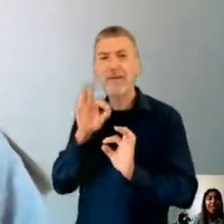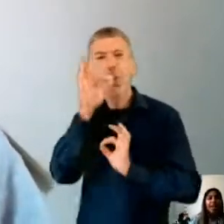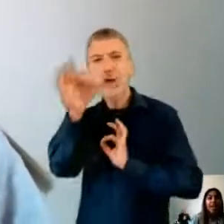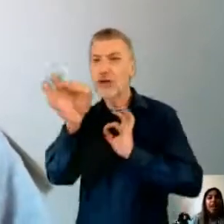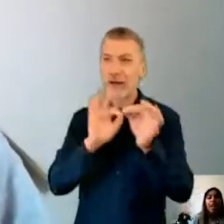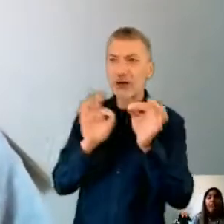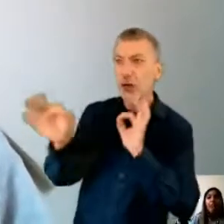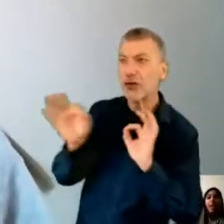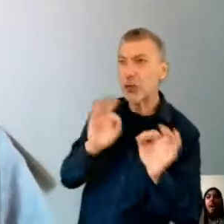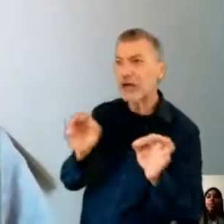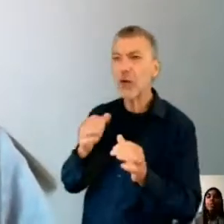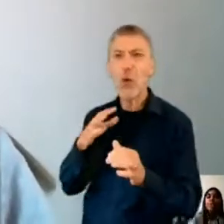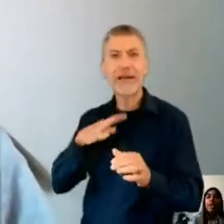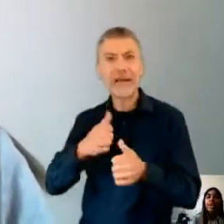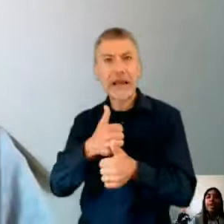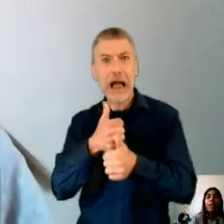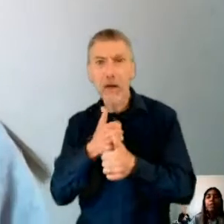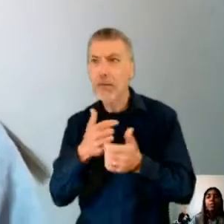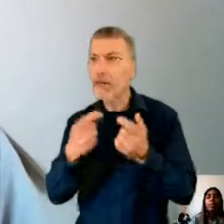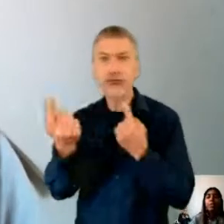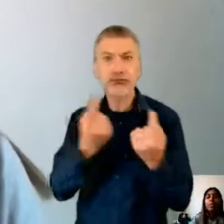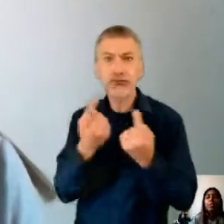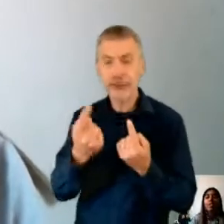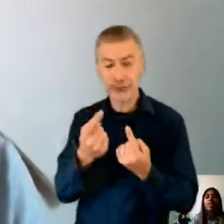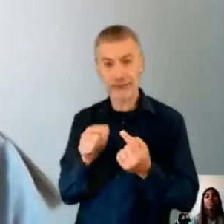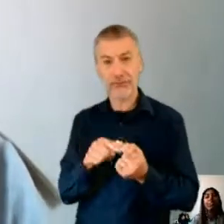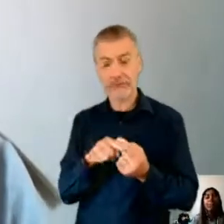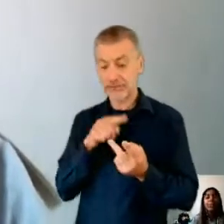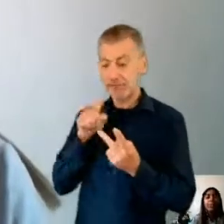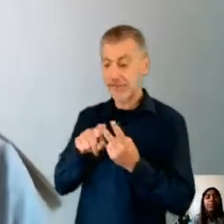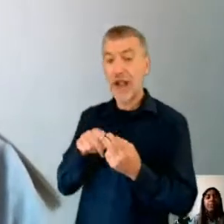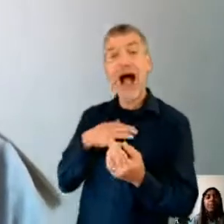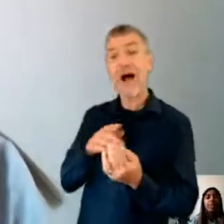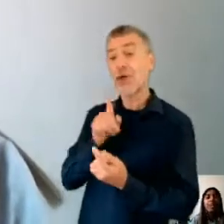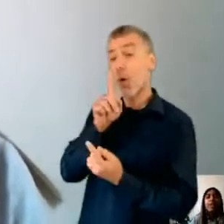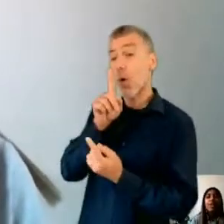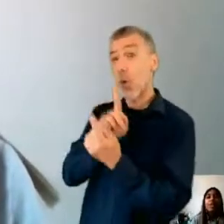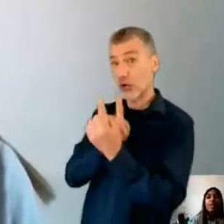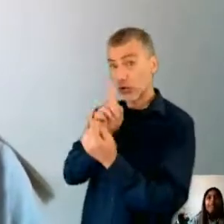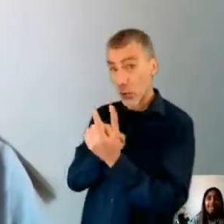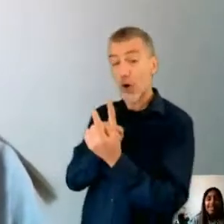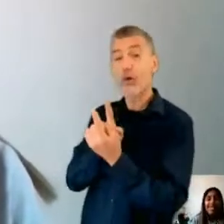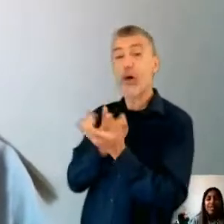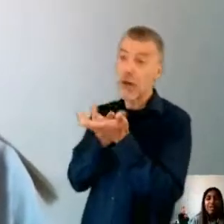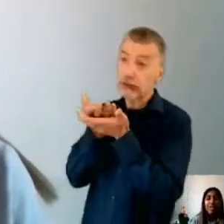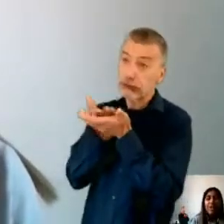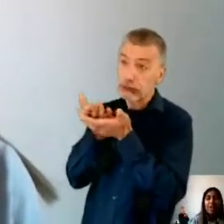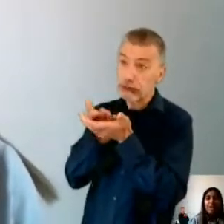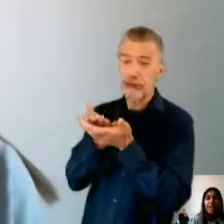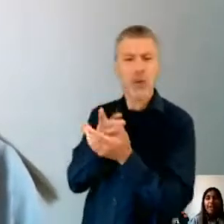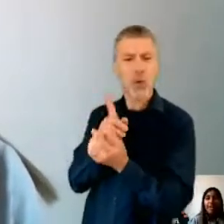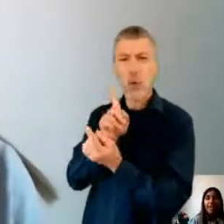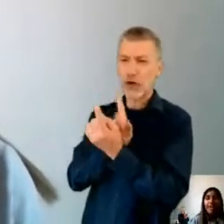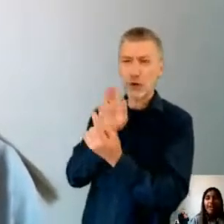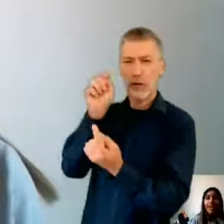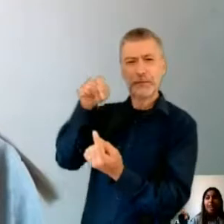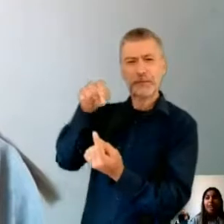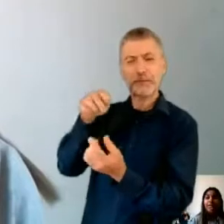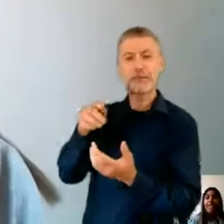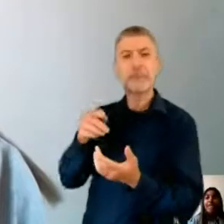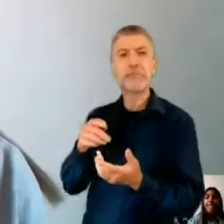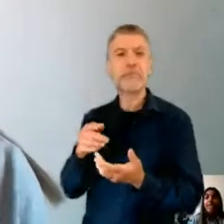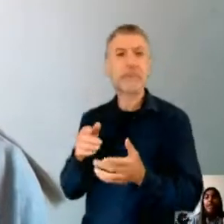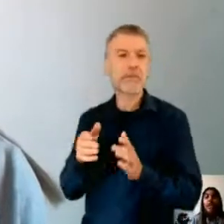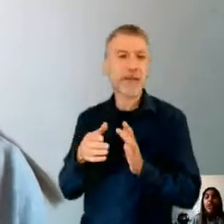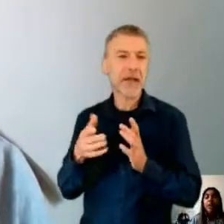that. I also have a couple of one-to-one sessions within the week as well. So with these sessions, it'll be